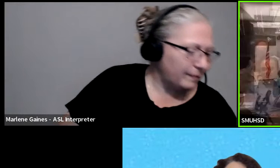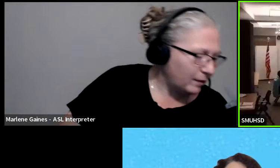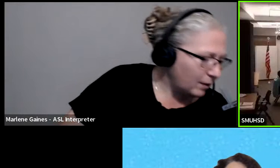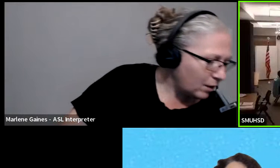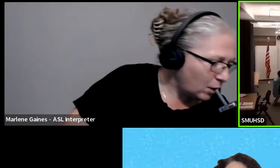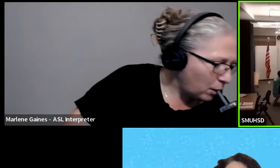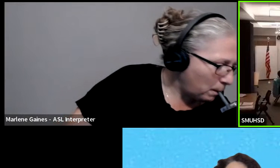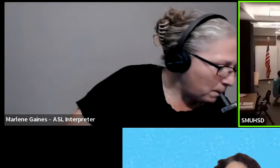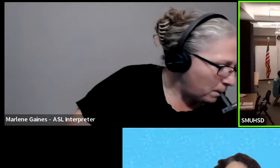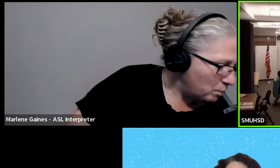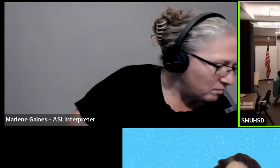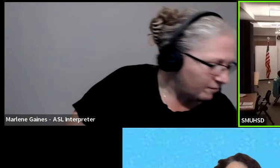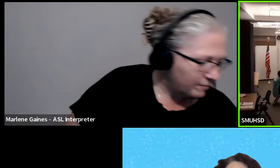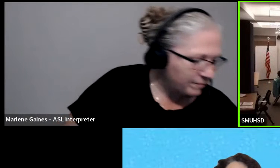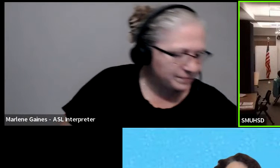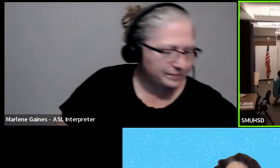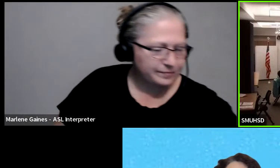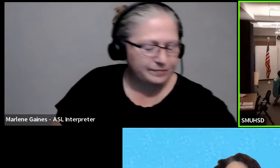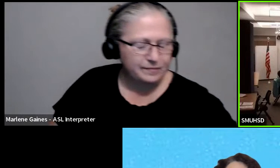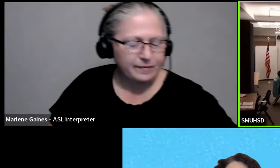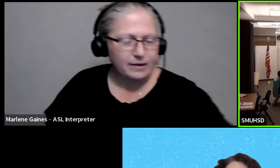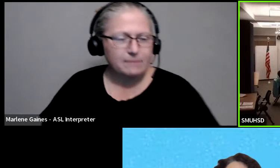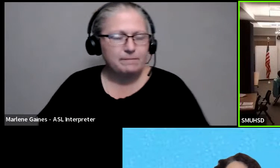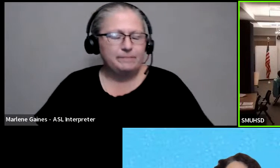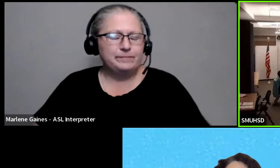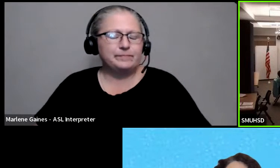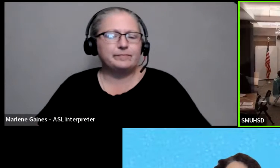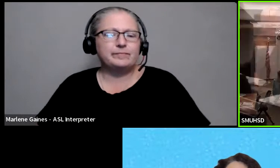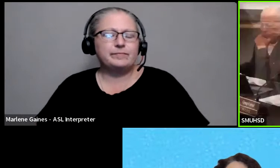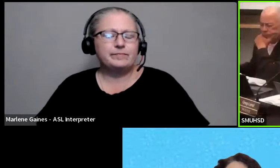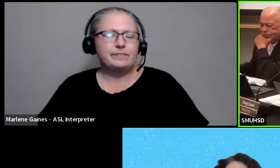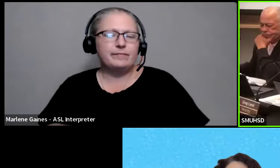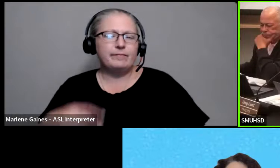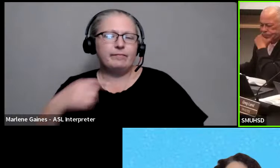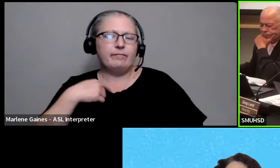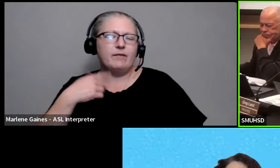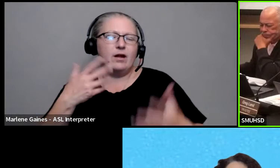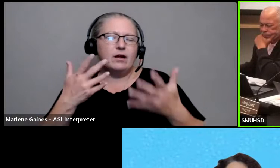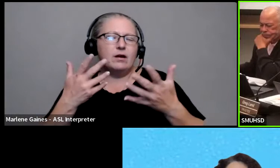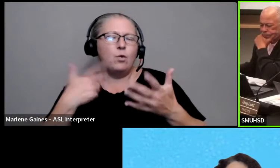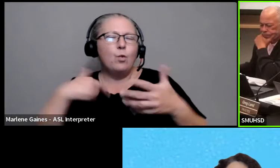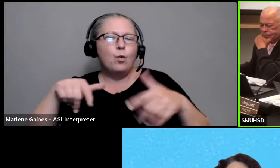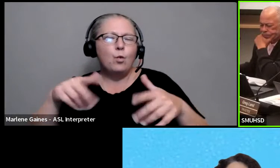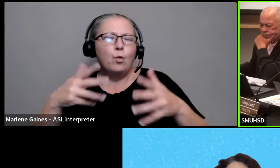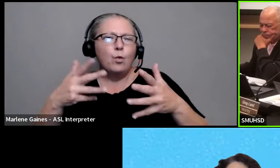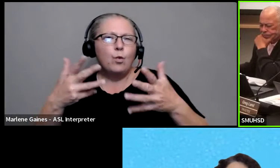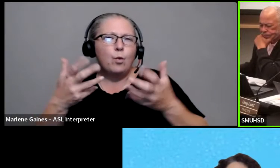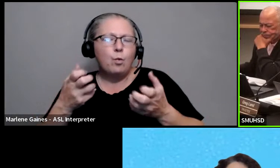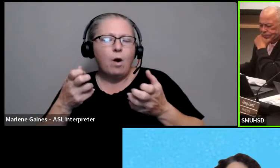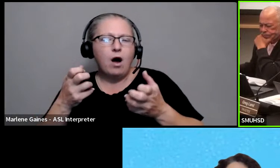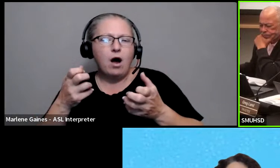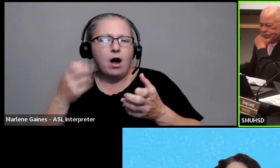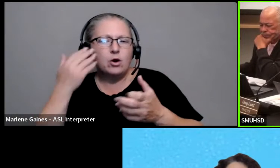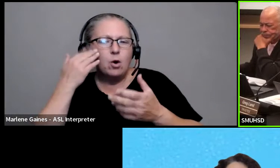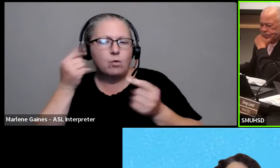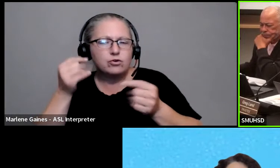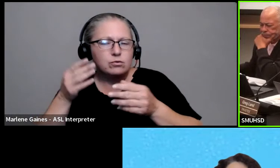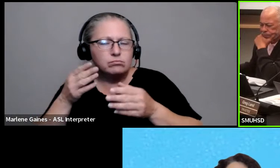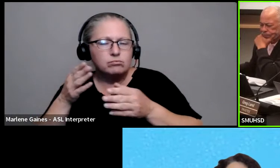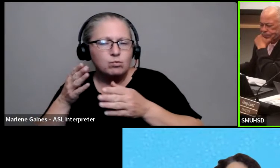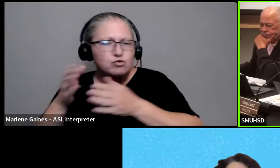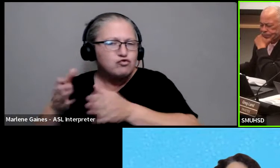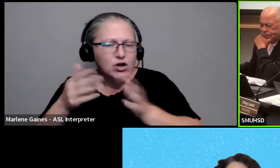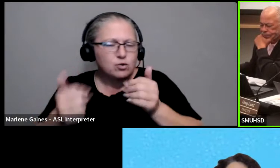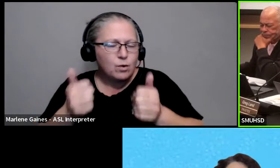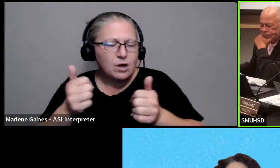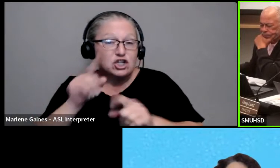just say some comments, not rather than, because we want some direction and where we're going. I think having the surveys, I was at